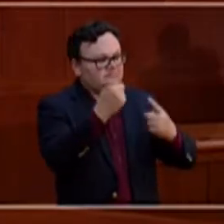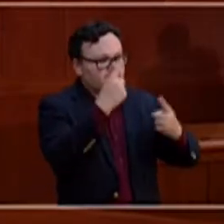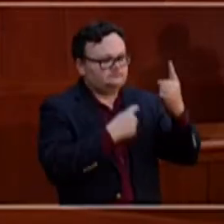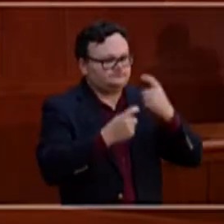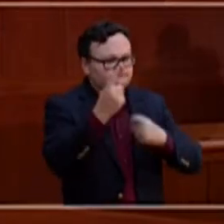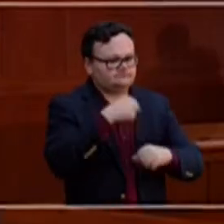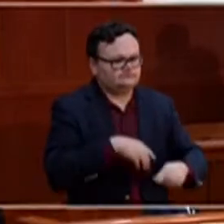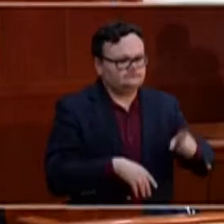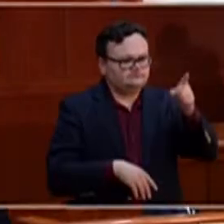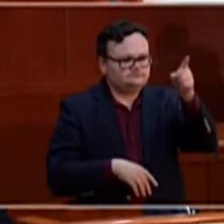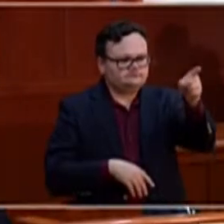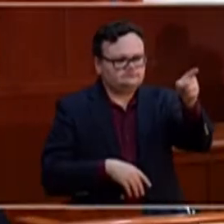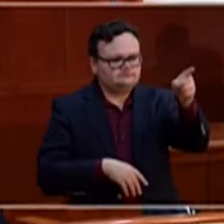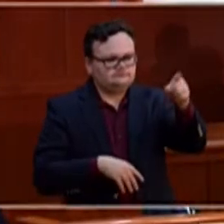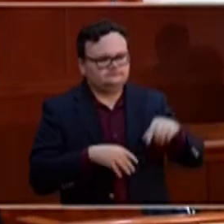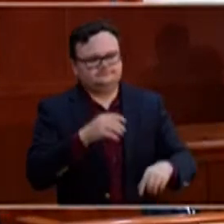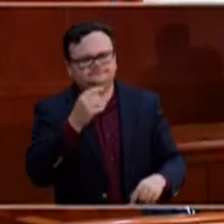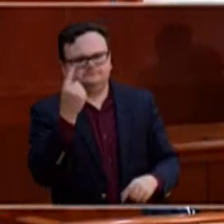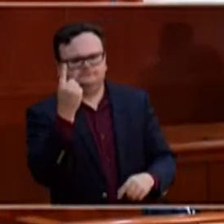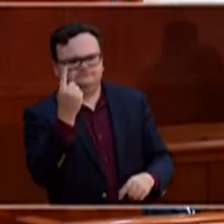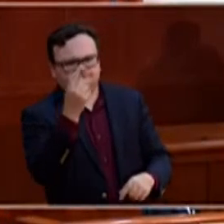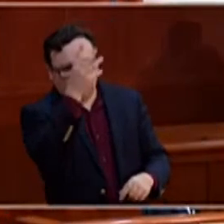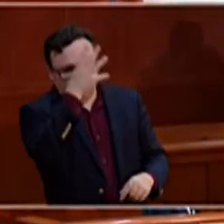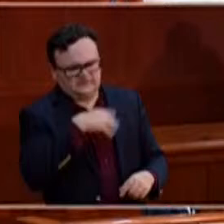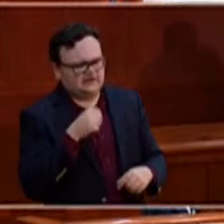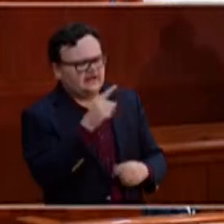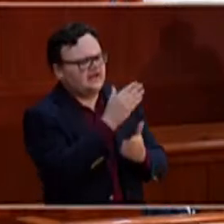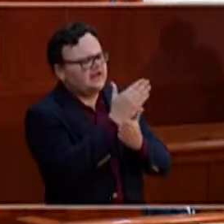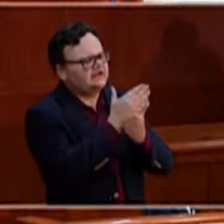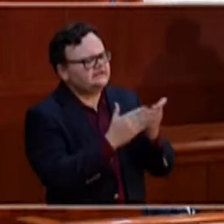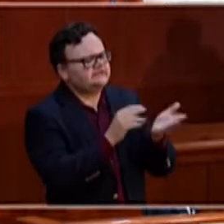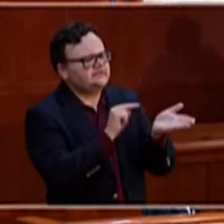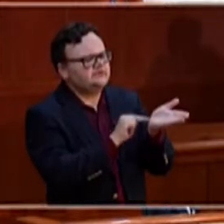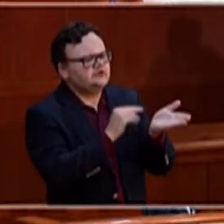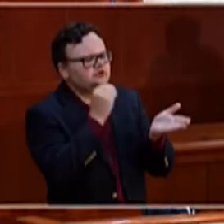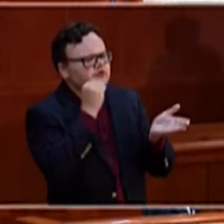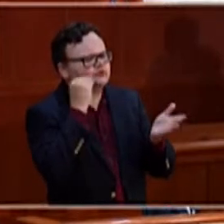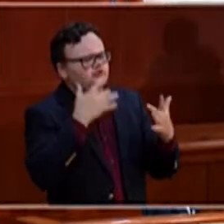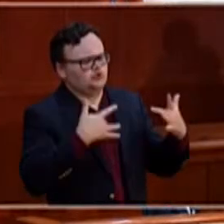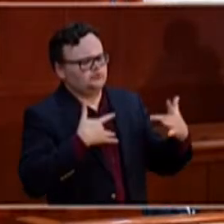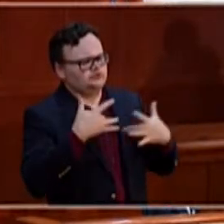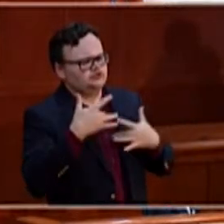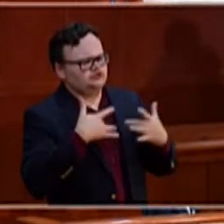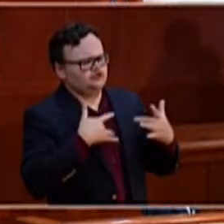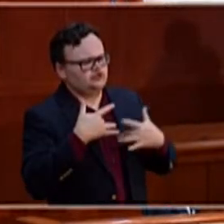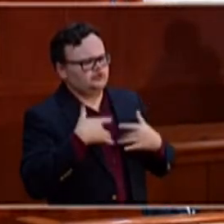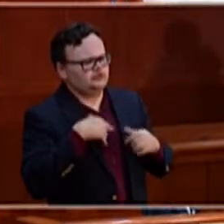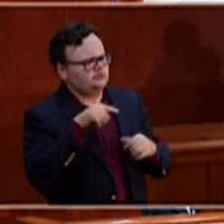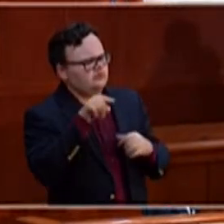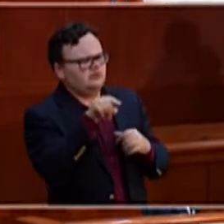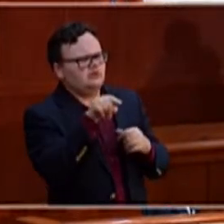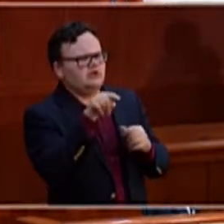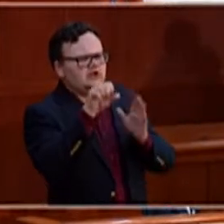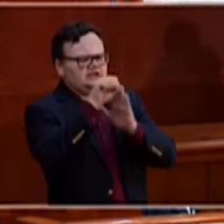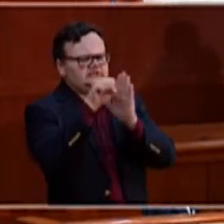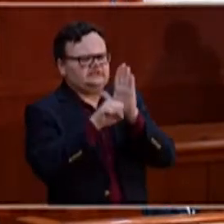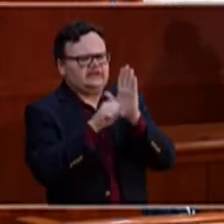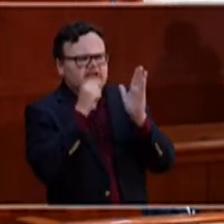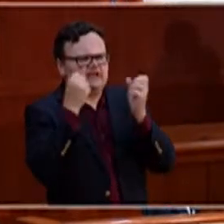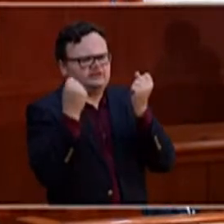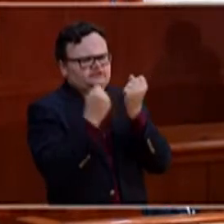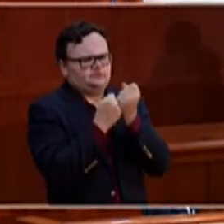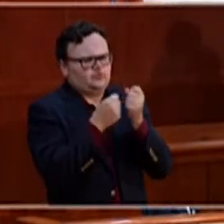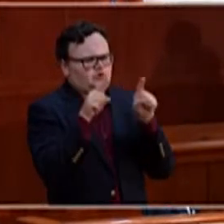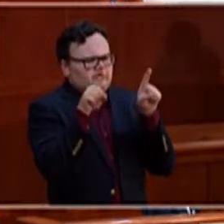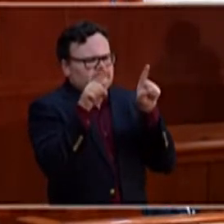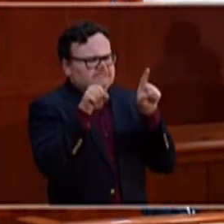Yeah, Governor, some of the assisted living facilities are raising concerns that the state will stop supporting the testing of residents and staff on the end